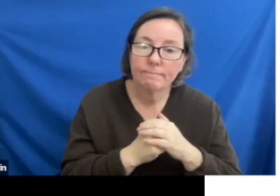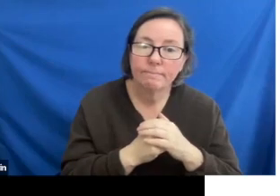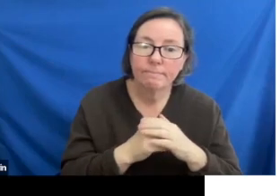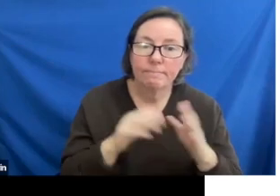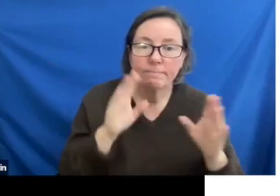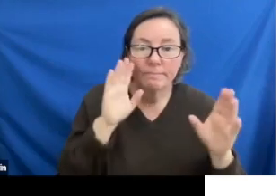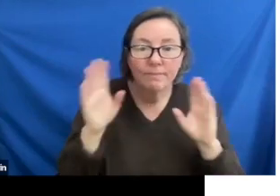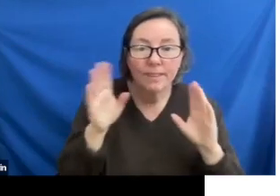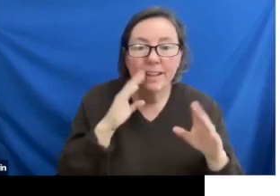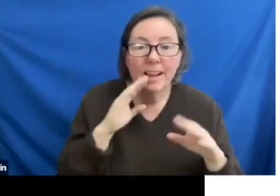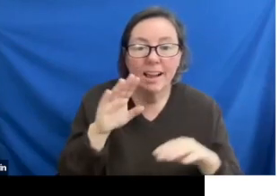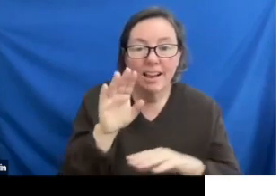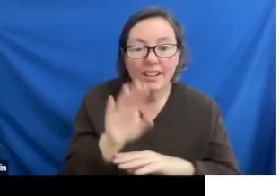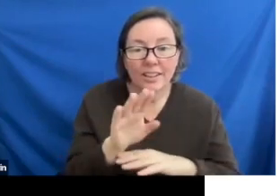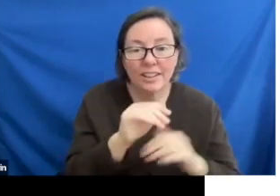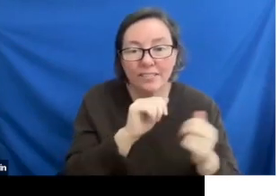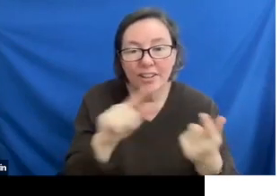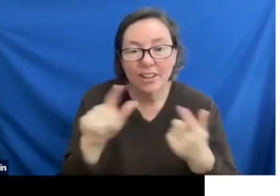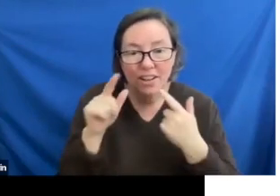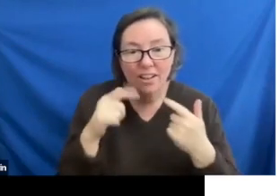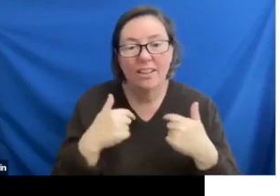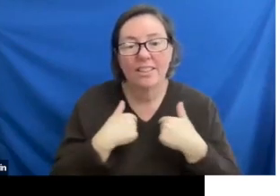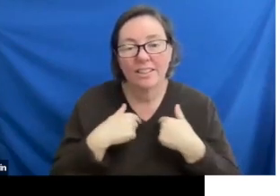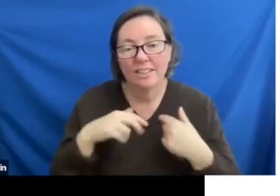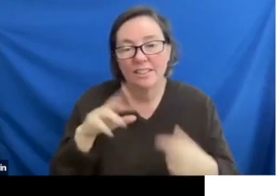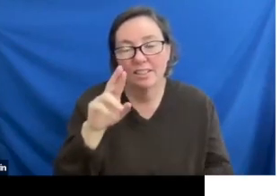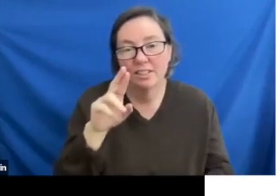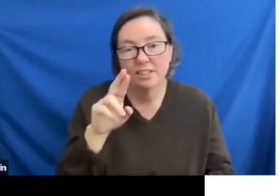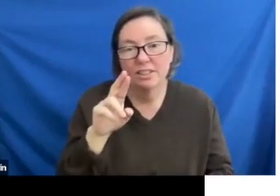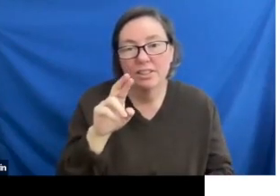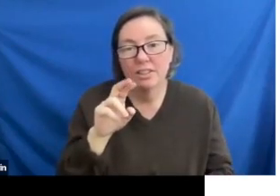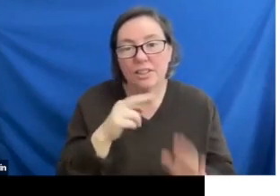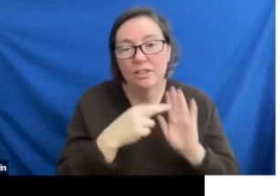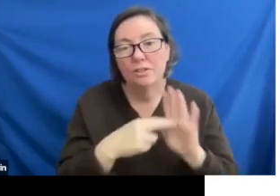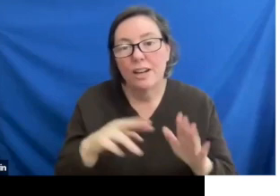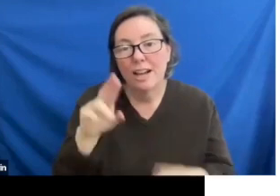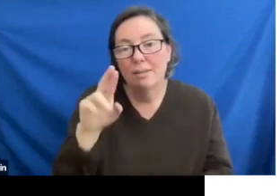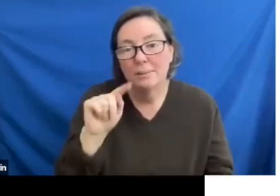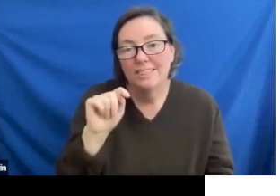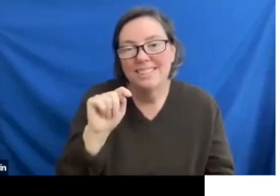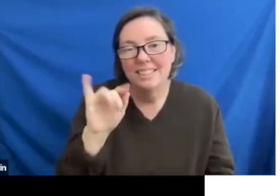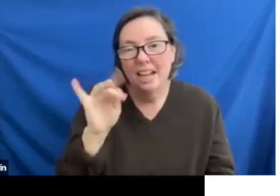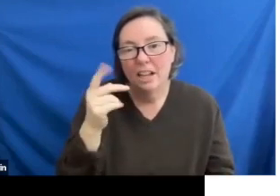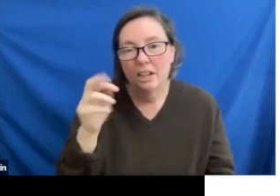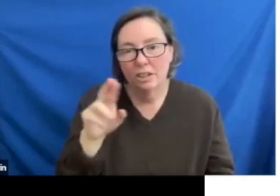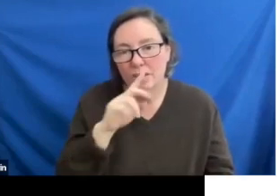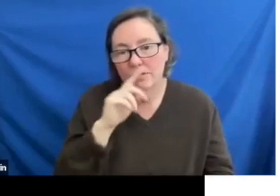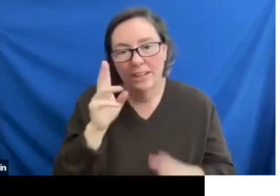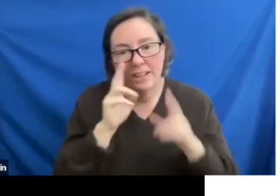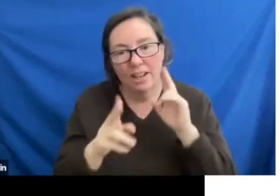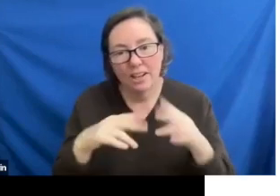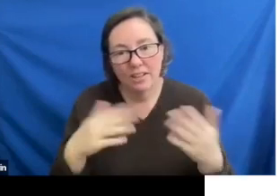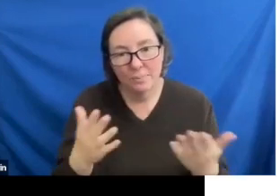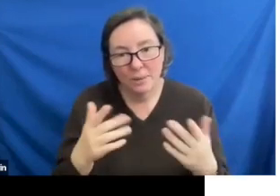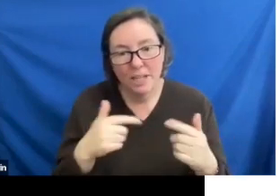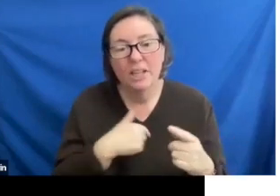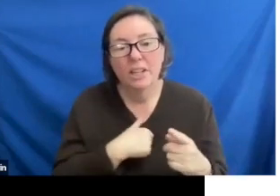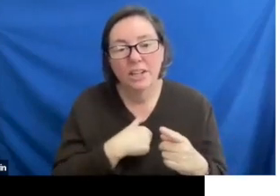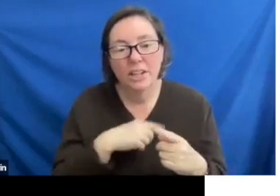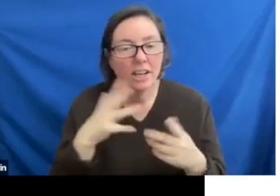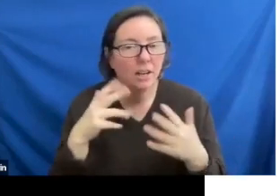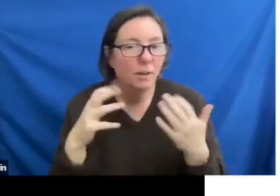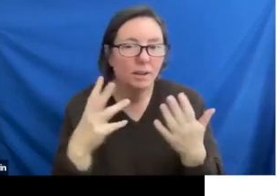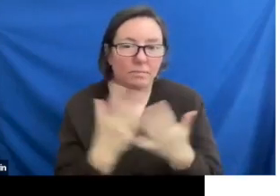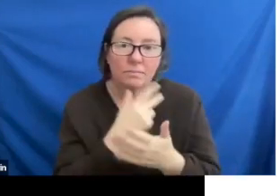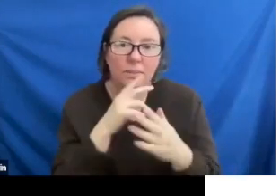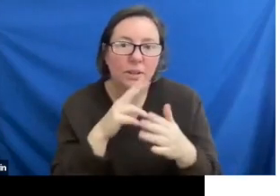Yes, good evening, everyone. This is Representative Tyler. Good evening, everyone, and I'm really honored to be here. Just want to give a quick